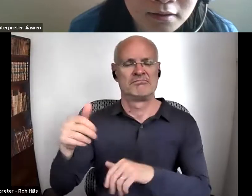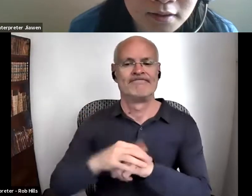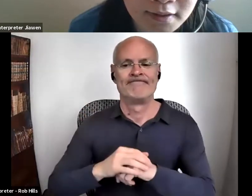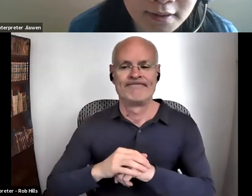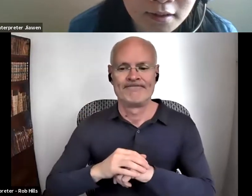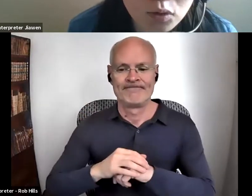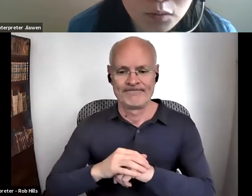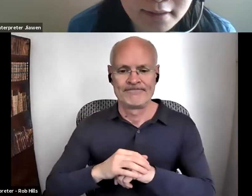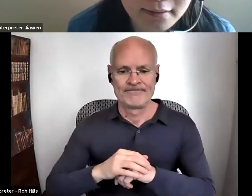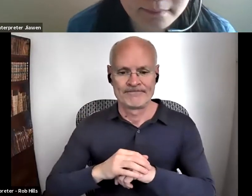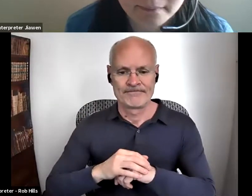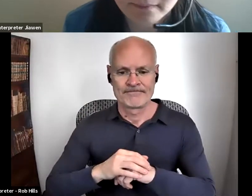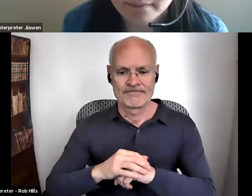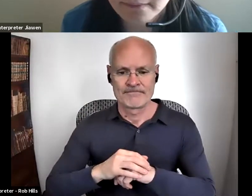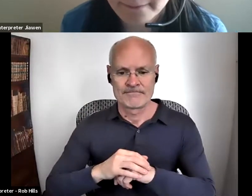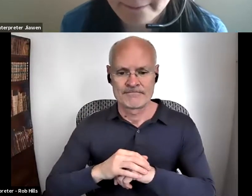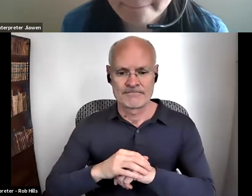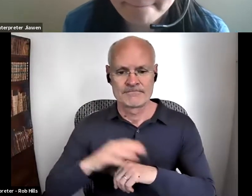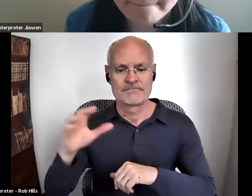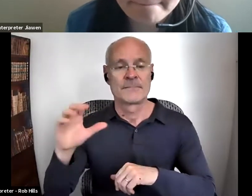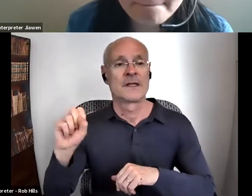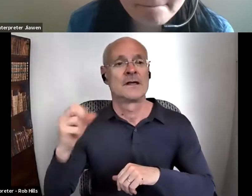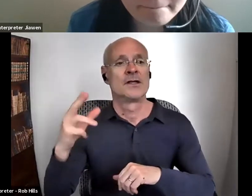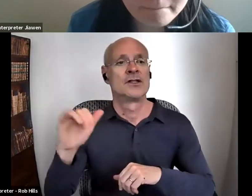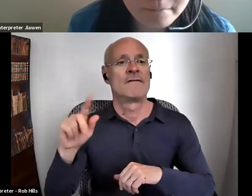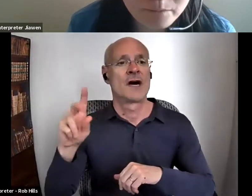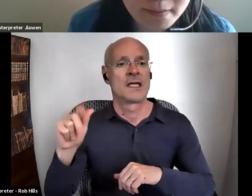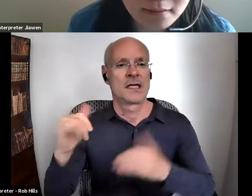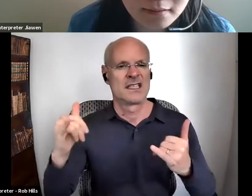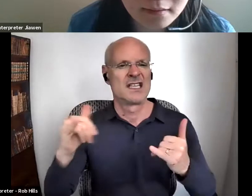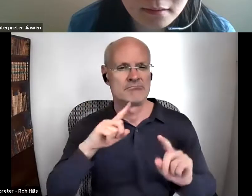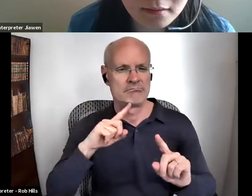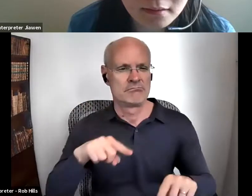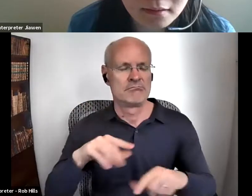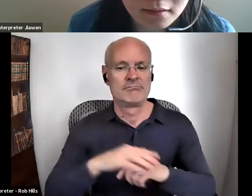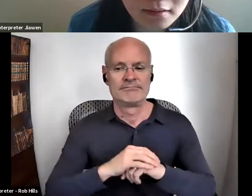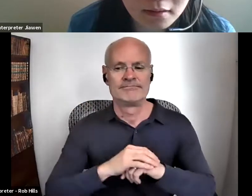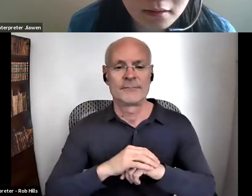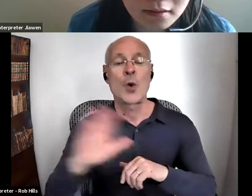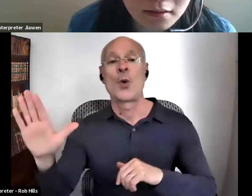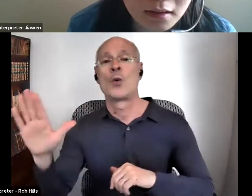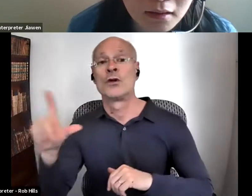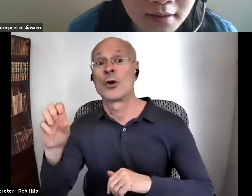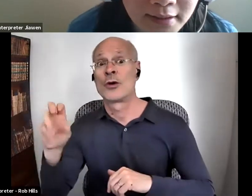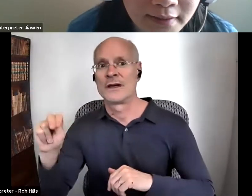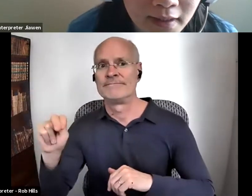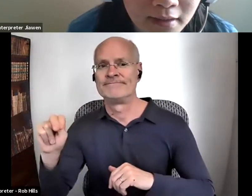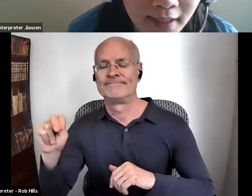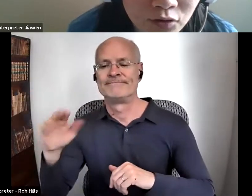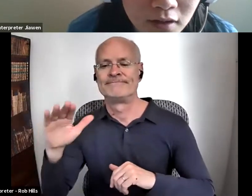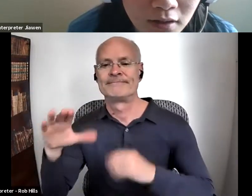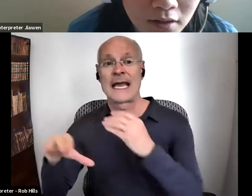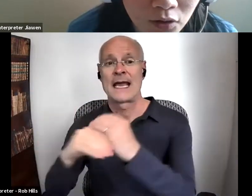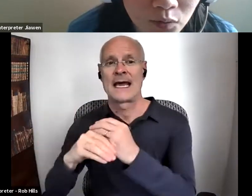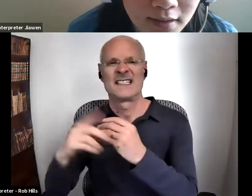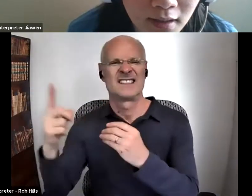So let me see. So I think I'm putting the link in the chat box. Oh, yes. And some folks, there was somebody who asked if they could also